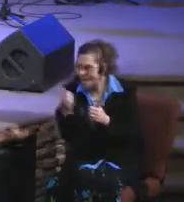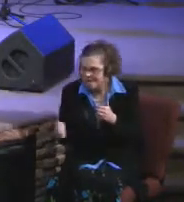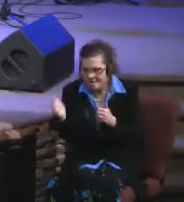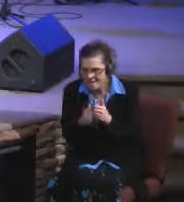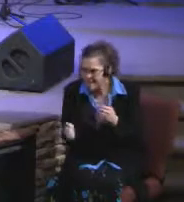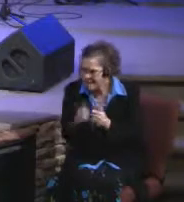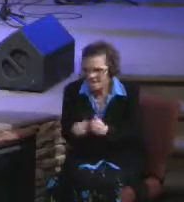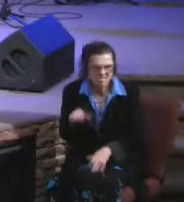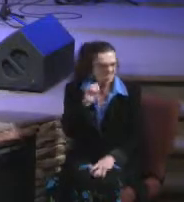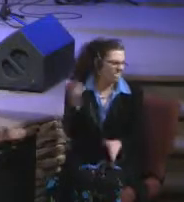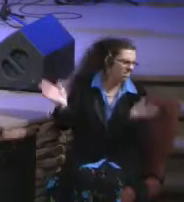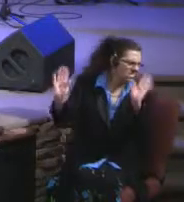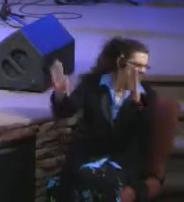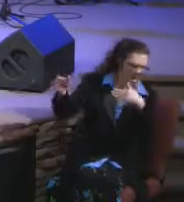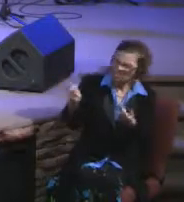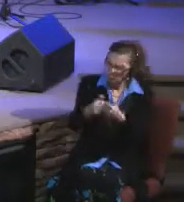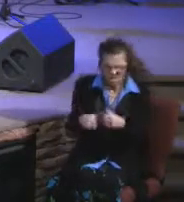hurting anybody,